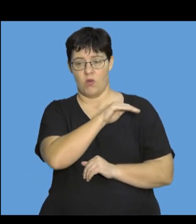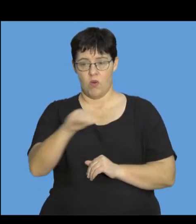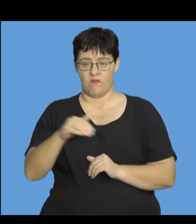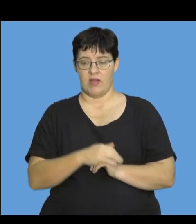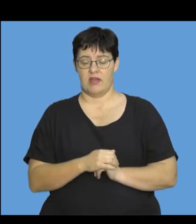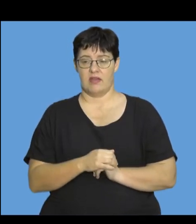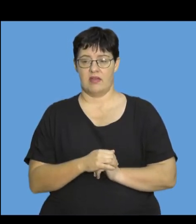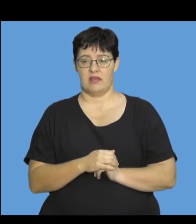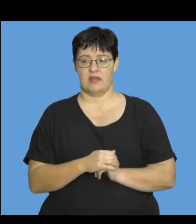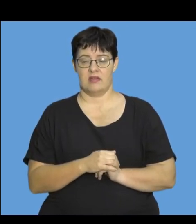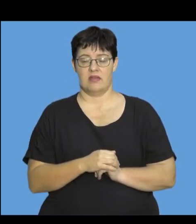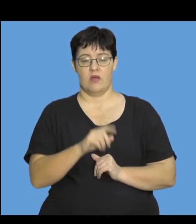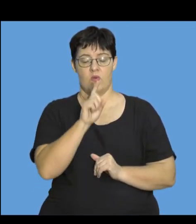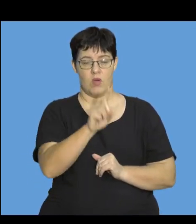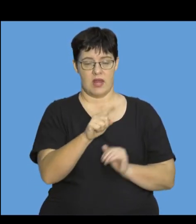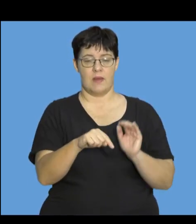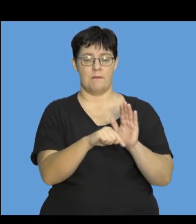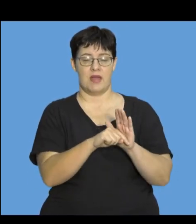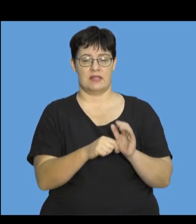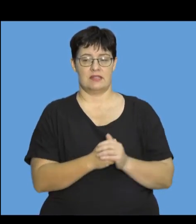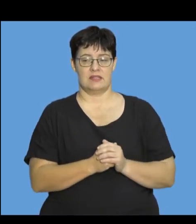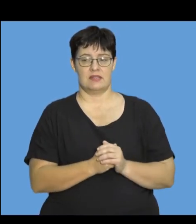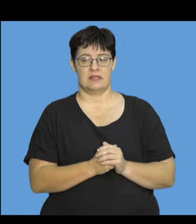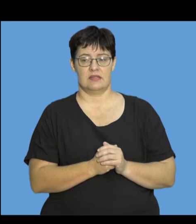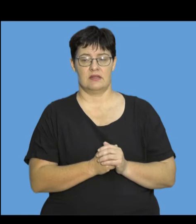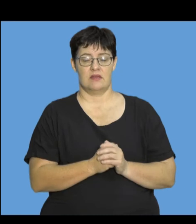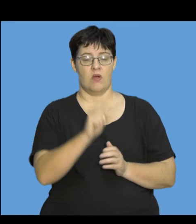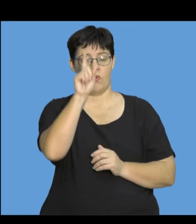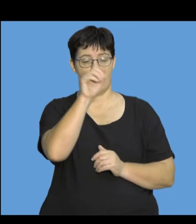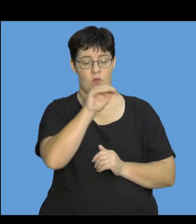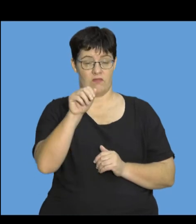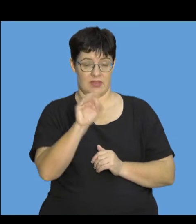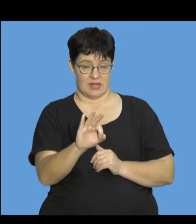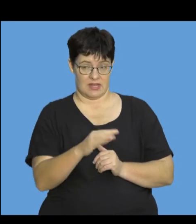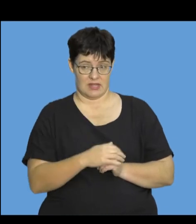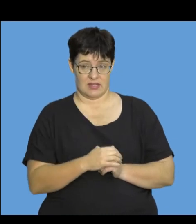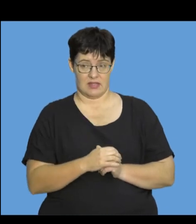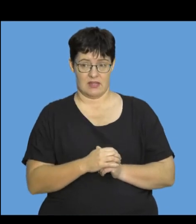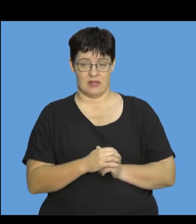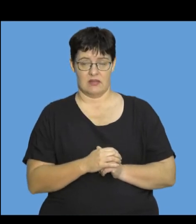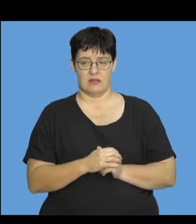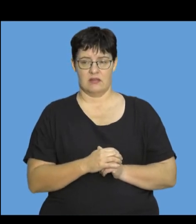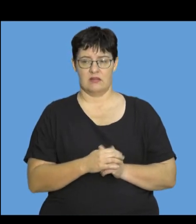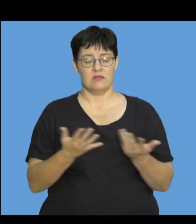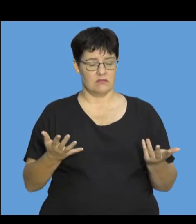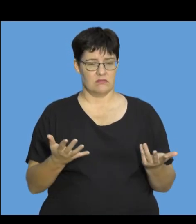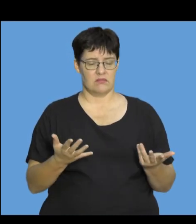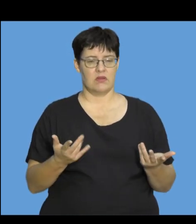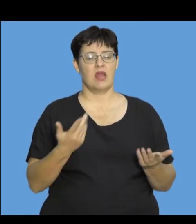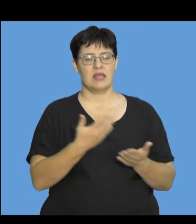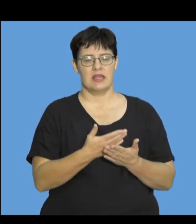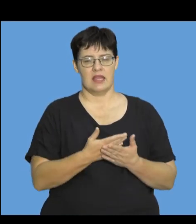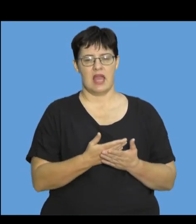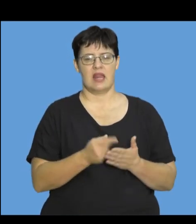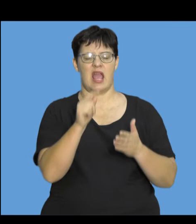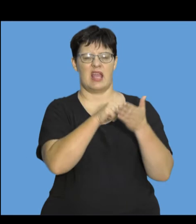all over 1 minus 1 over 3, right? Now, when you get here, you can